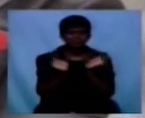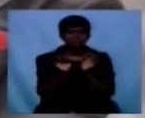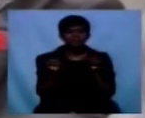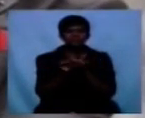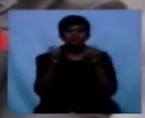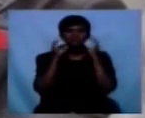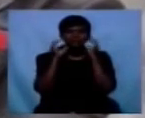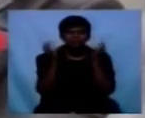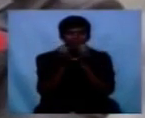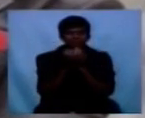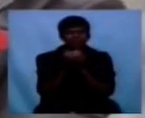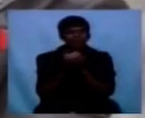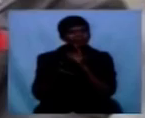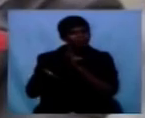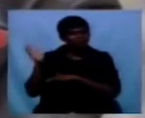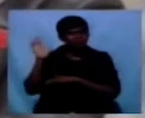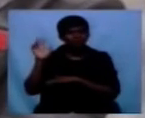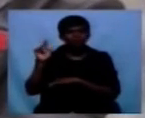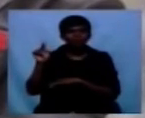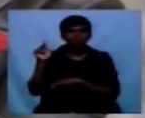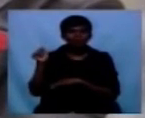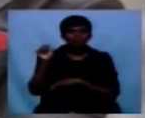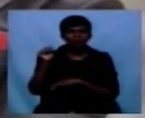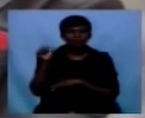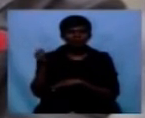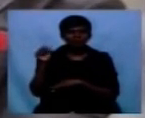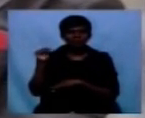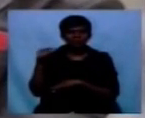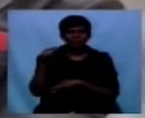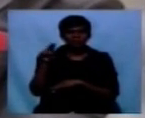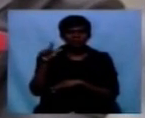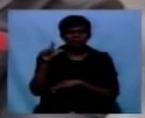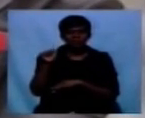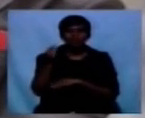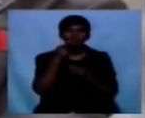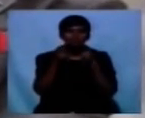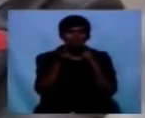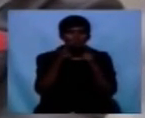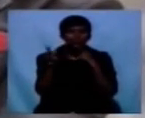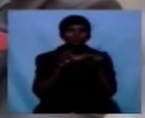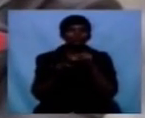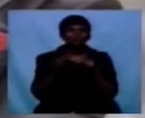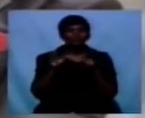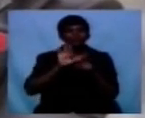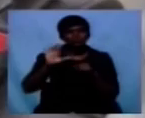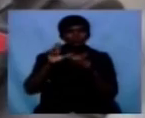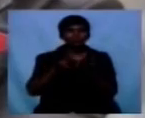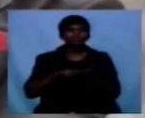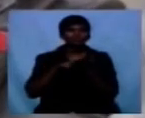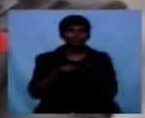Mandevo as you go along Kasangol. We are not going to impose on the people. I want to talk to them. through their